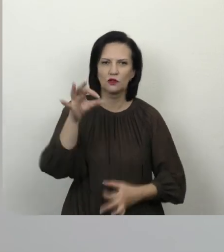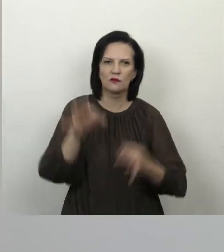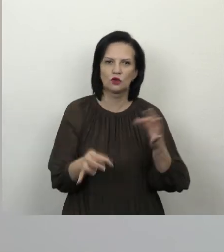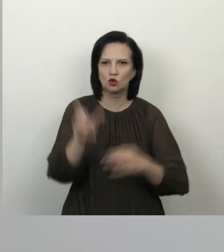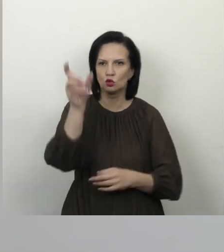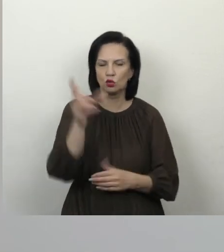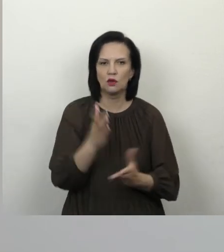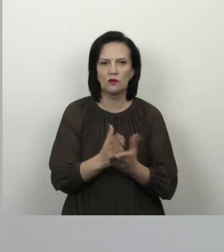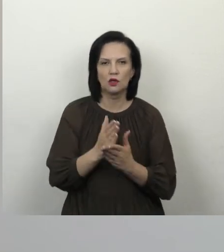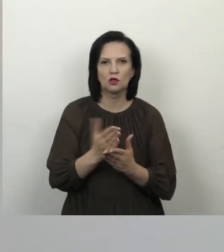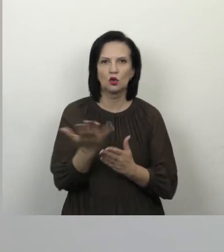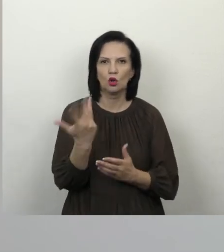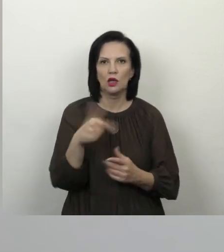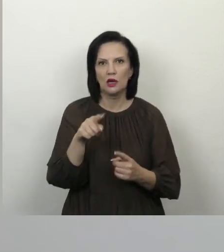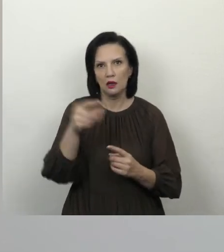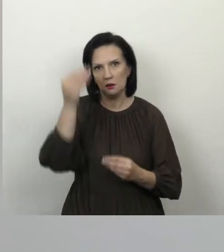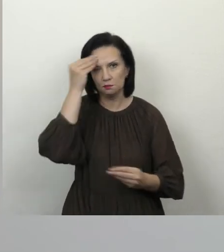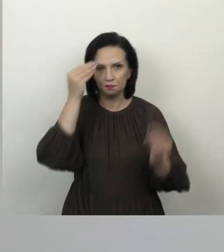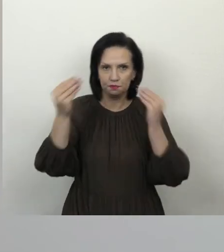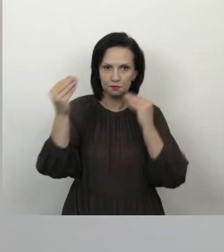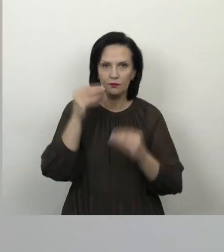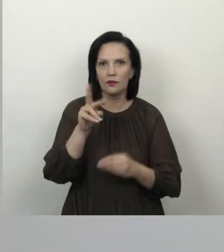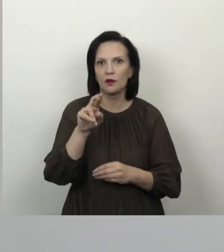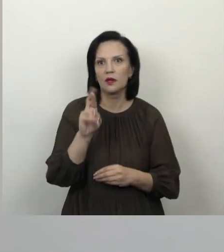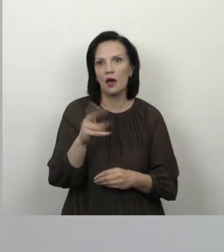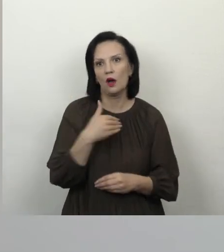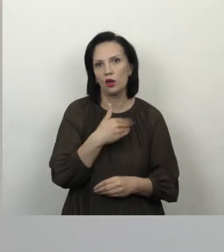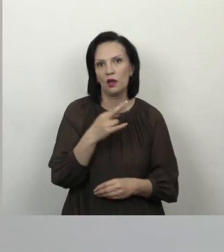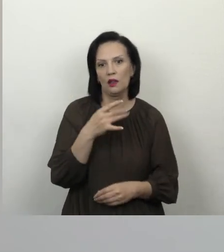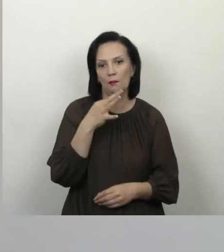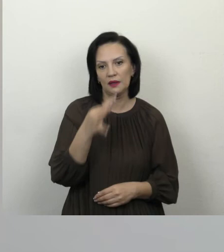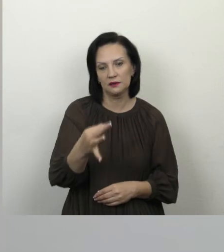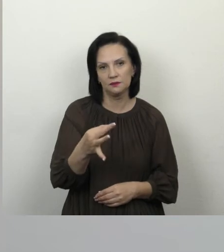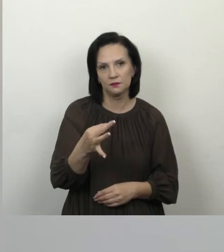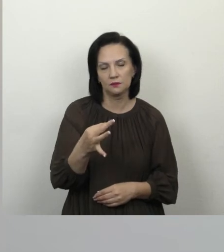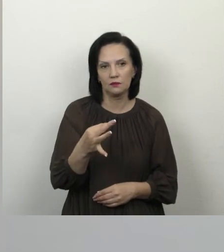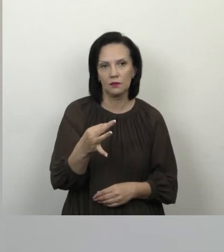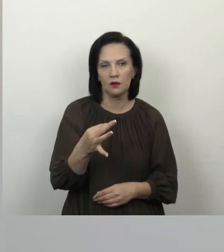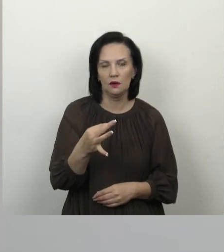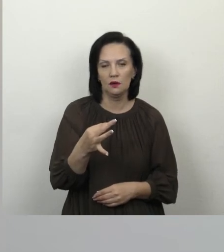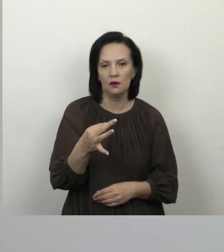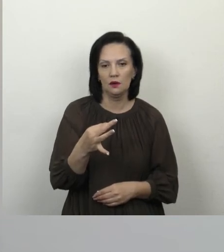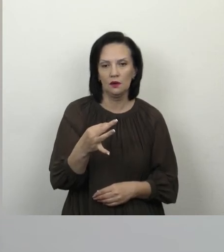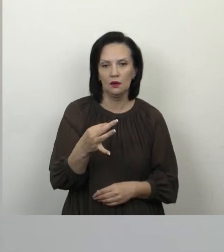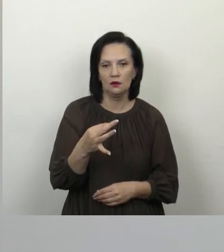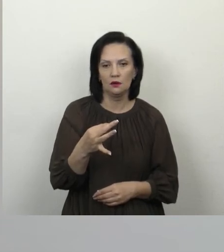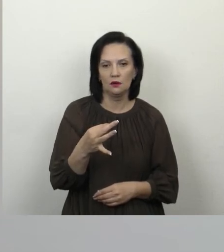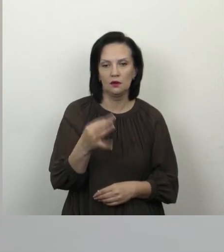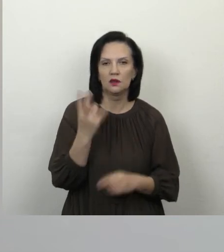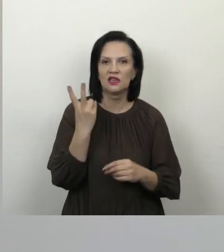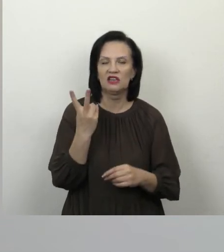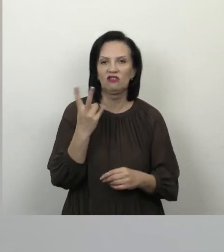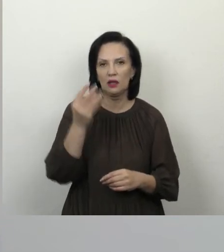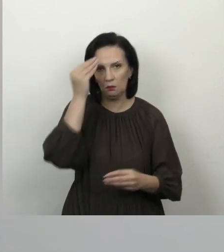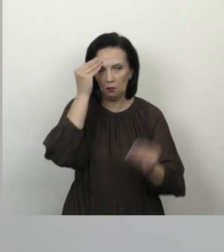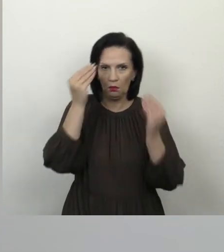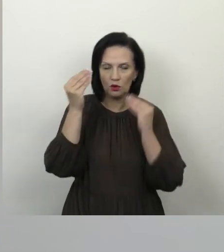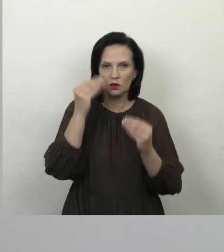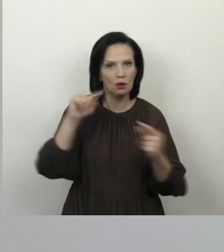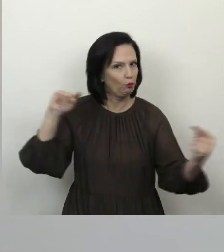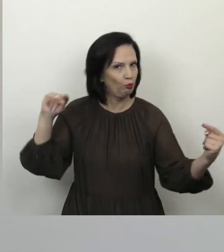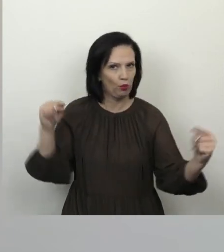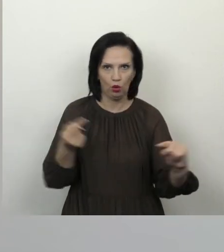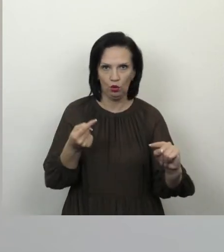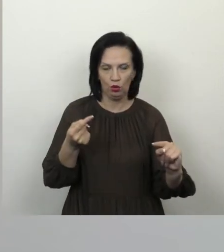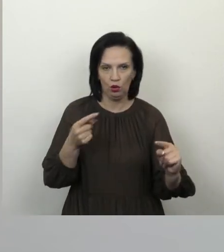academia, judges have really diverse opinions, let me cover two